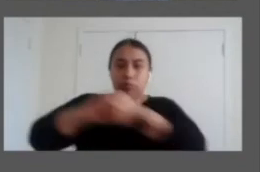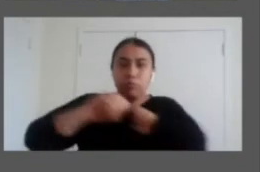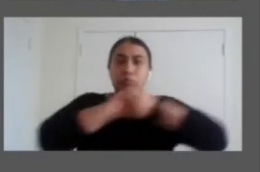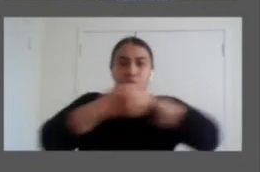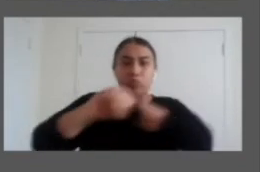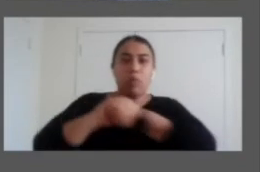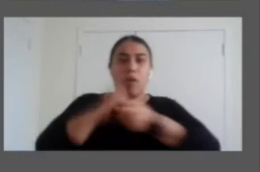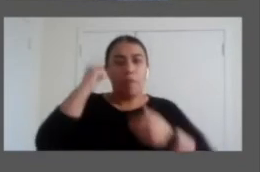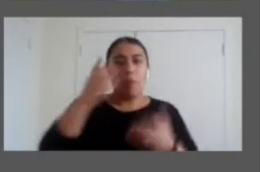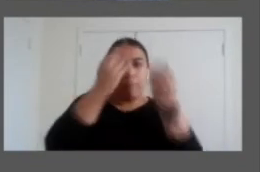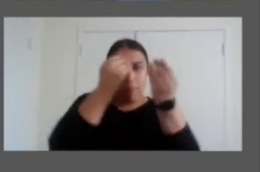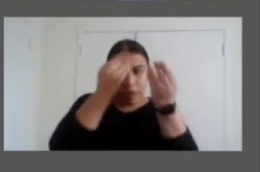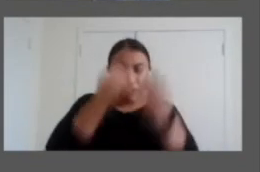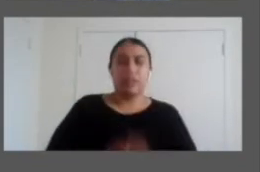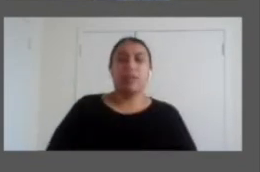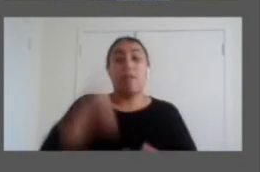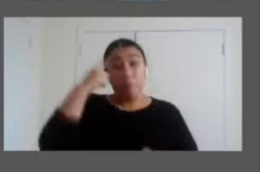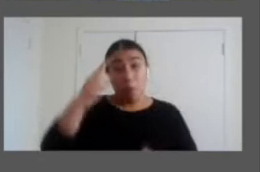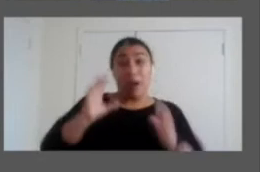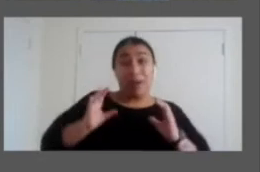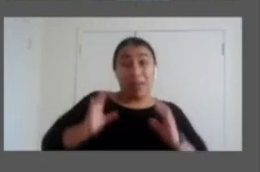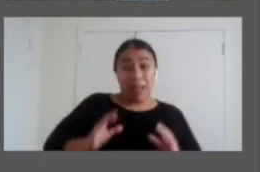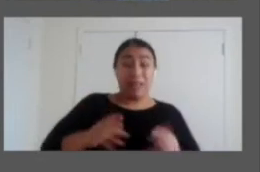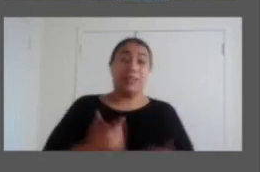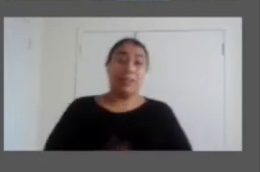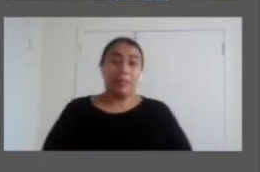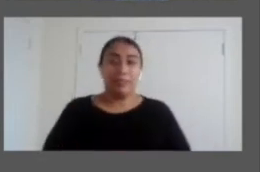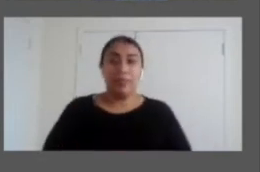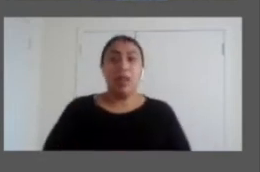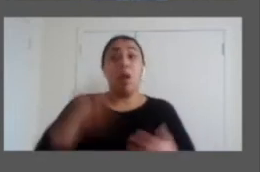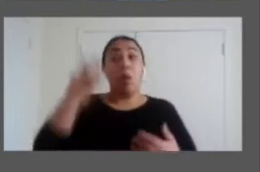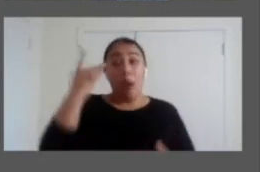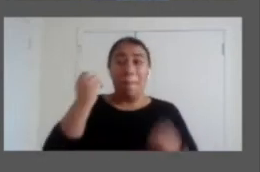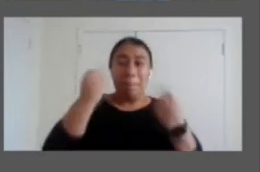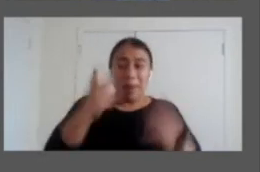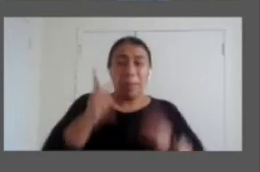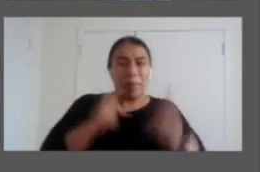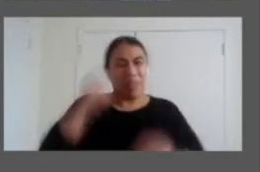mental health, and assist with reducing one's opioid use with our peer-reviewed and